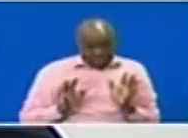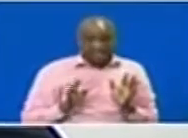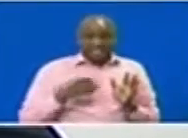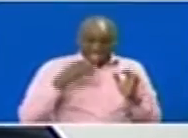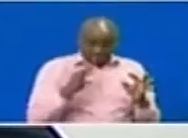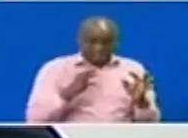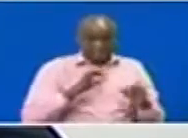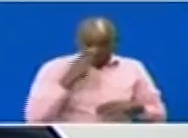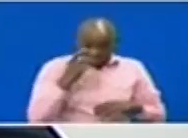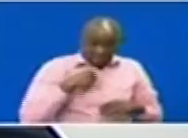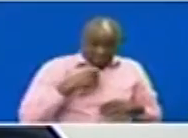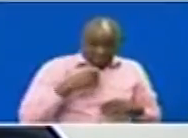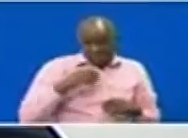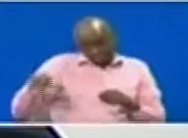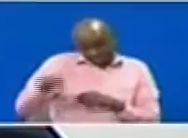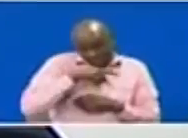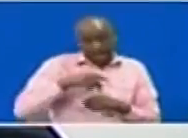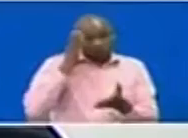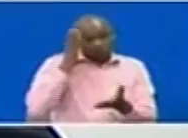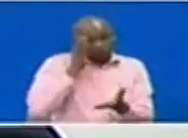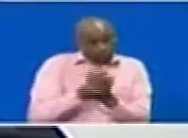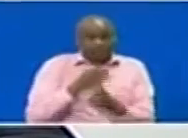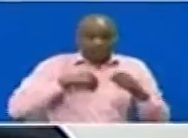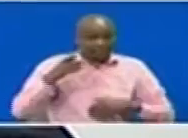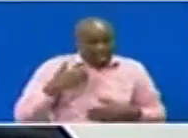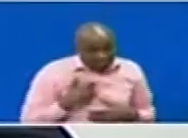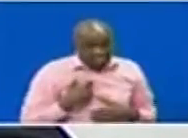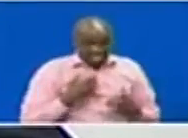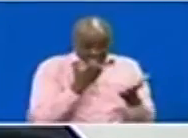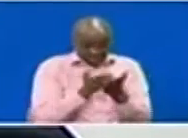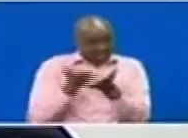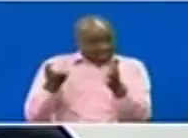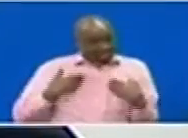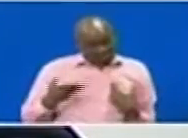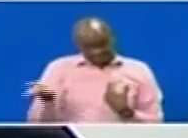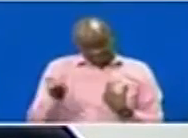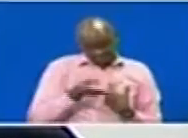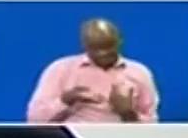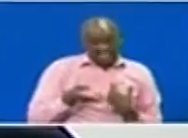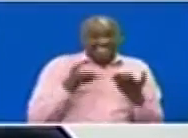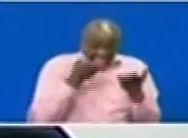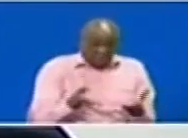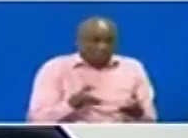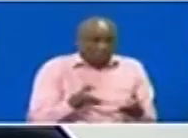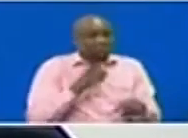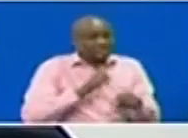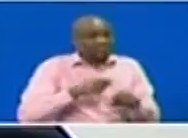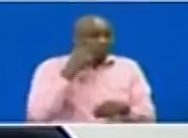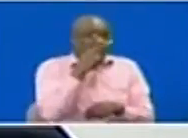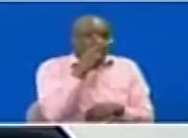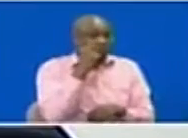he's satisfied that there are corrupt practices against certain people because of the evidence that is there. But once he's done that, like he did